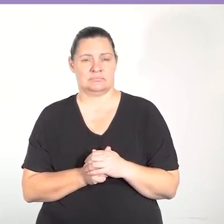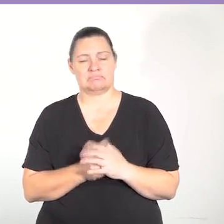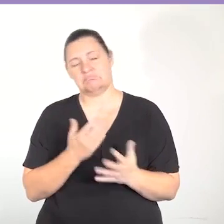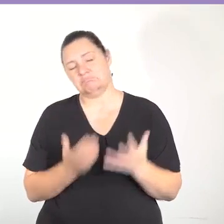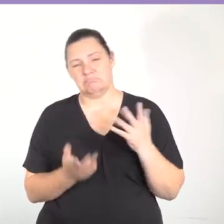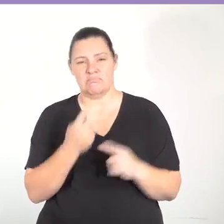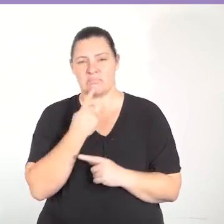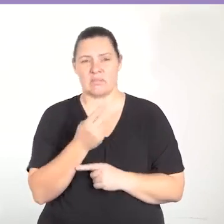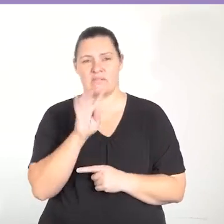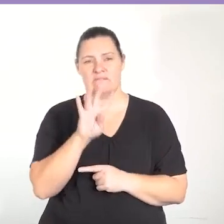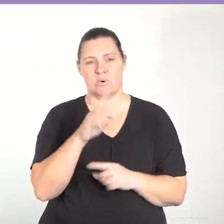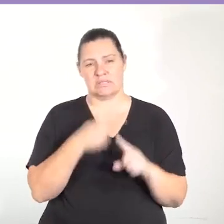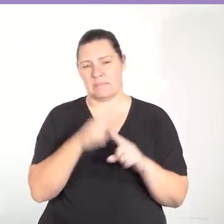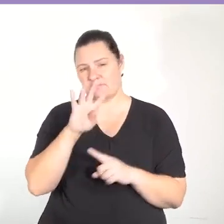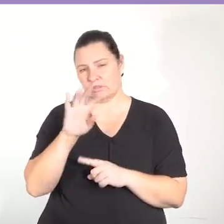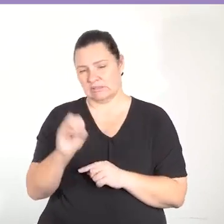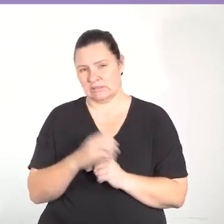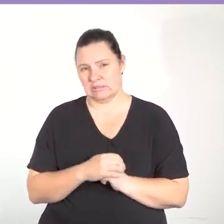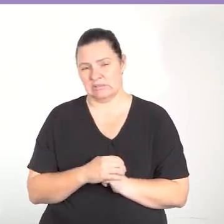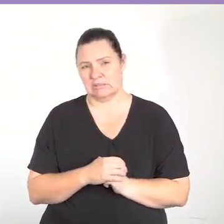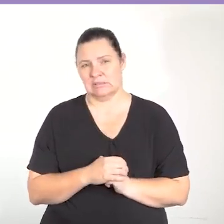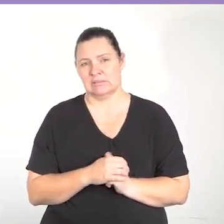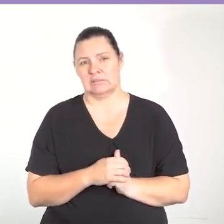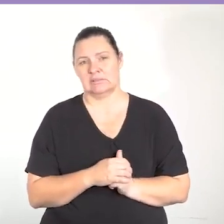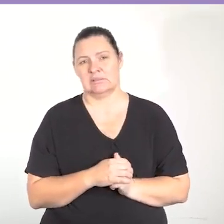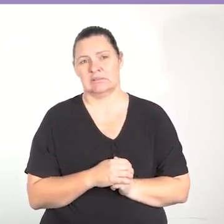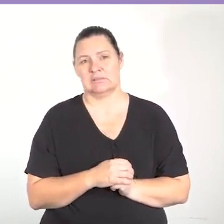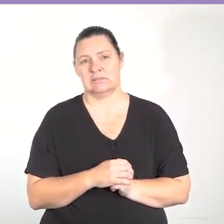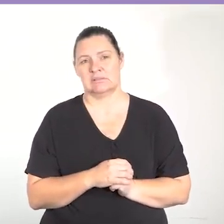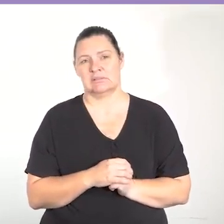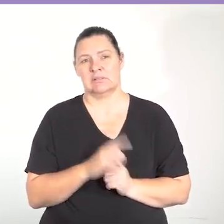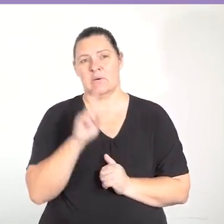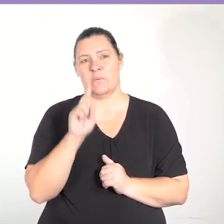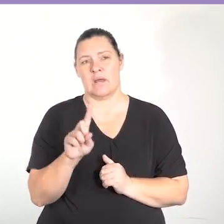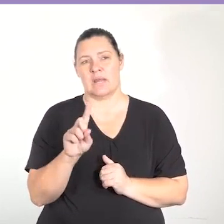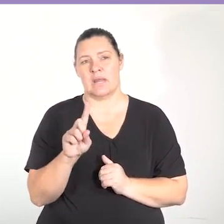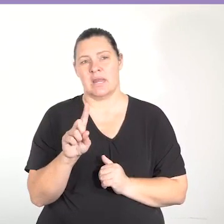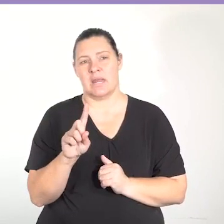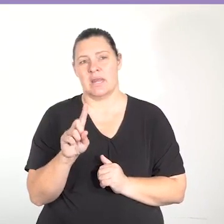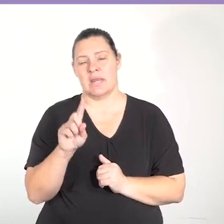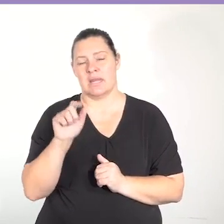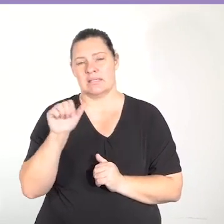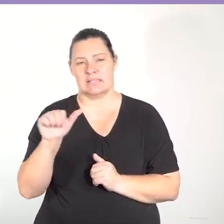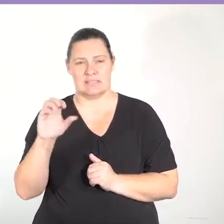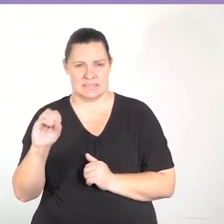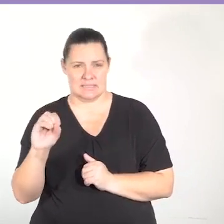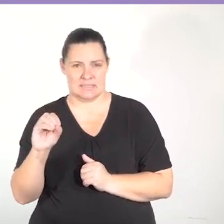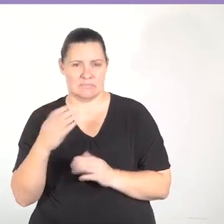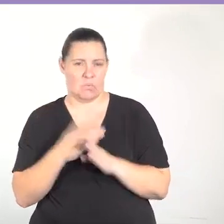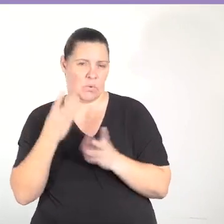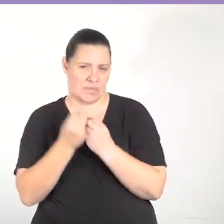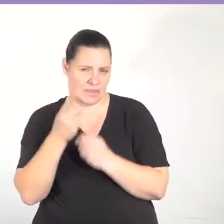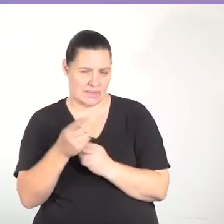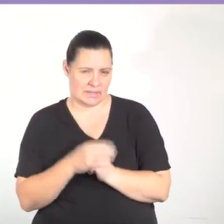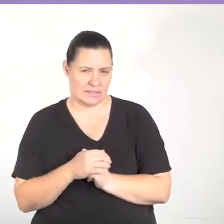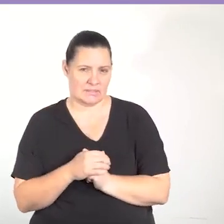perhaps if I say 4 times 40, that's going to give me 160. I think I'm going